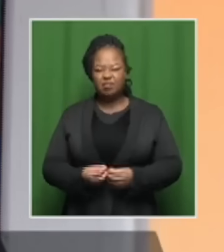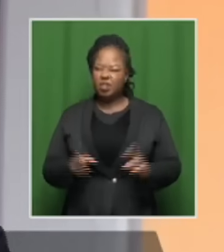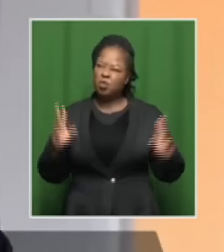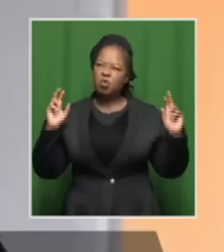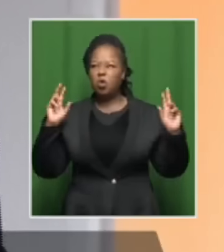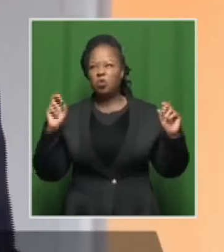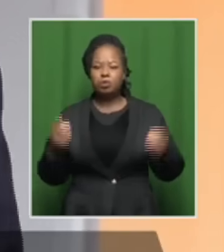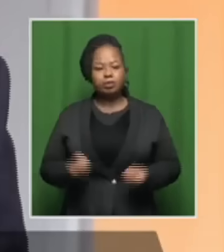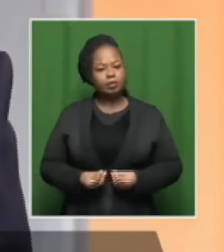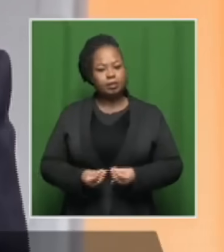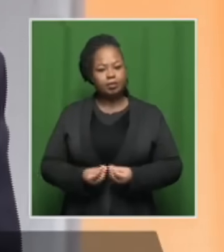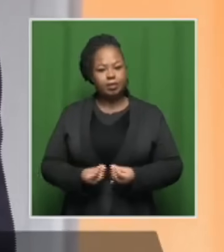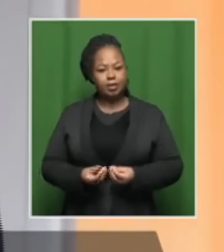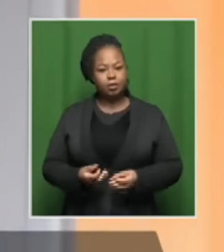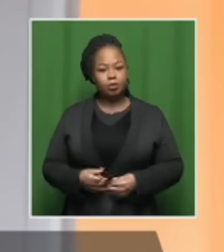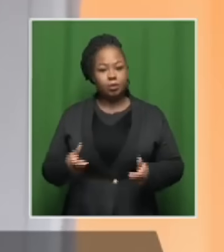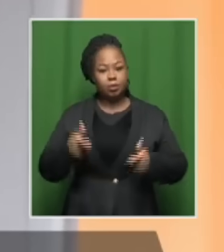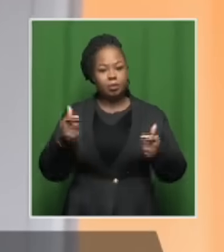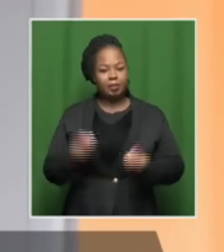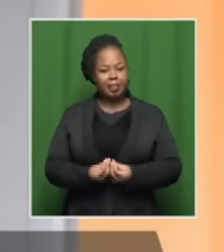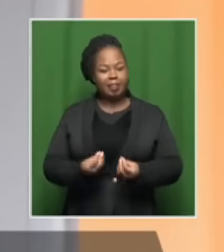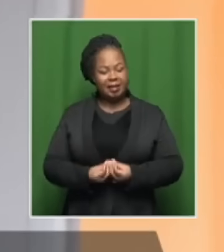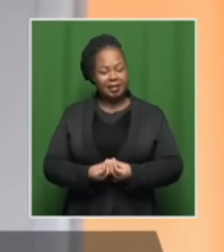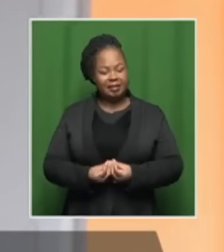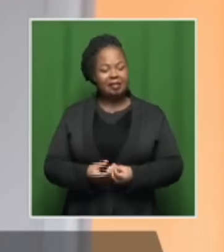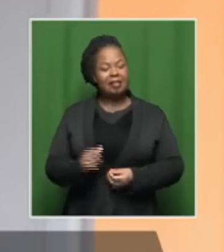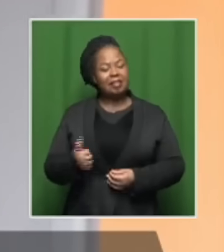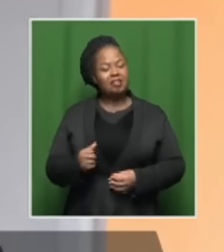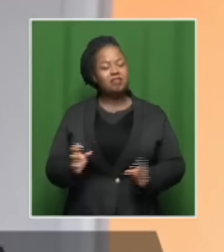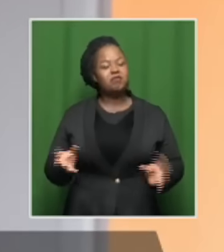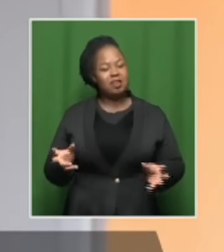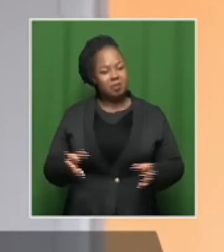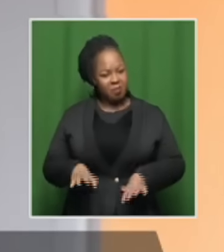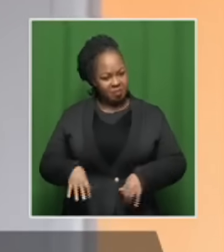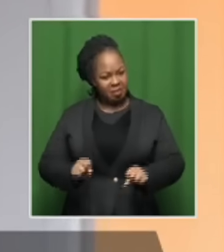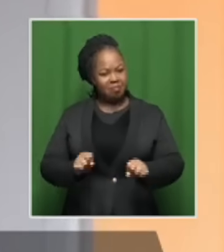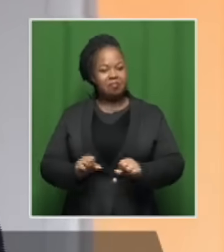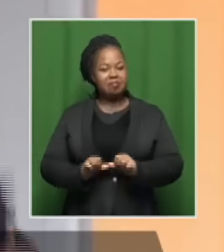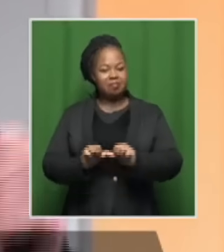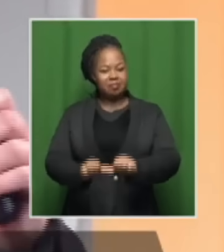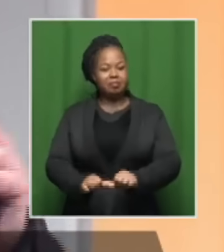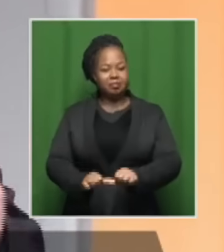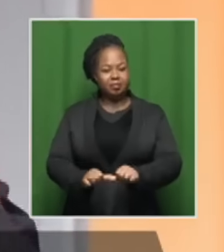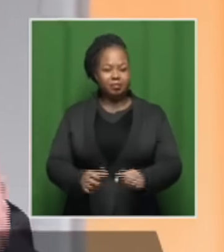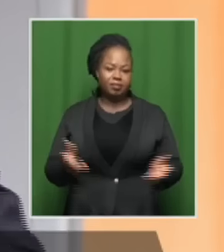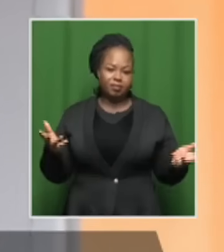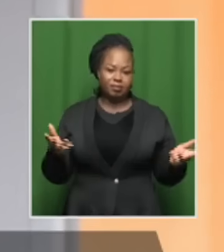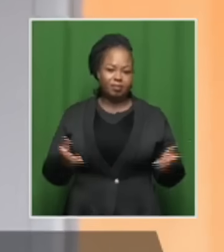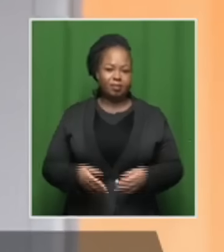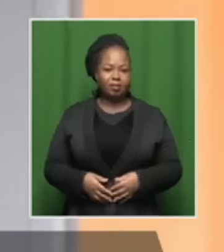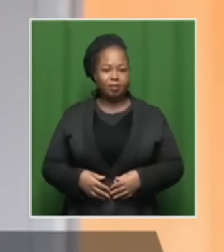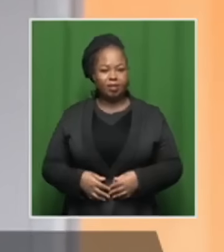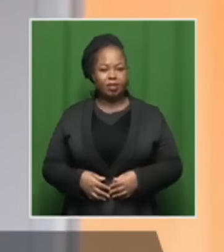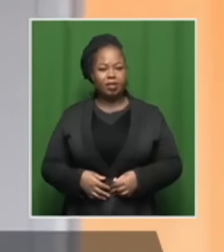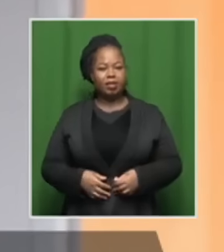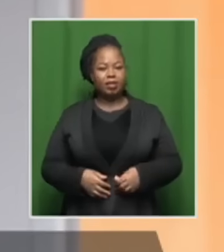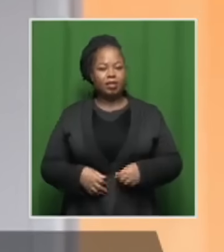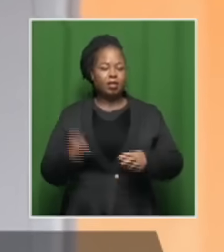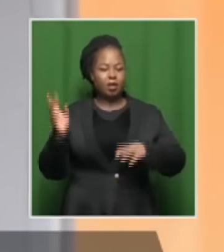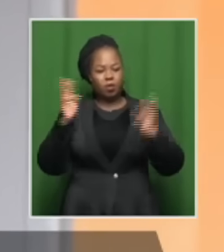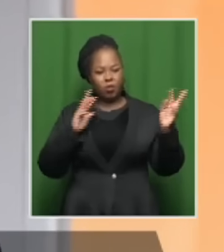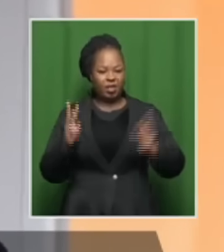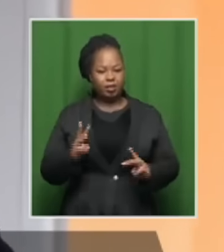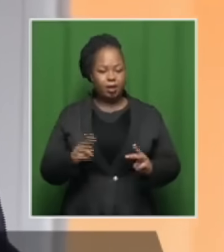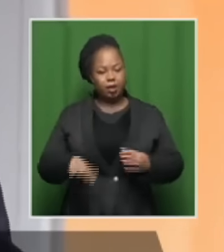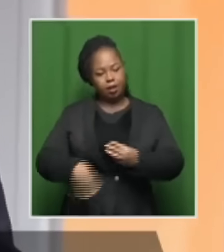or which became a big thing on radio subsequently. They used to call the weather and so much more, and it would be me talking about